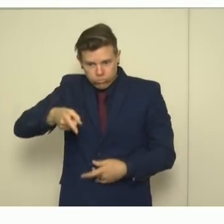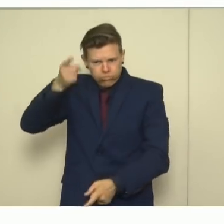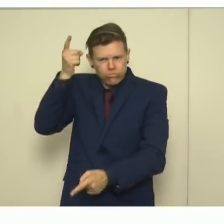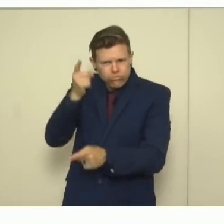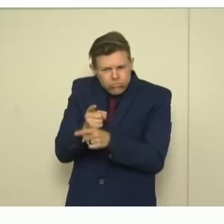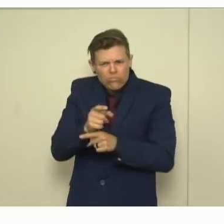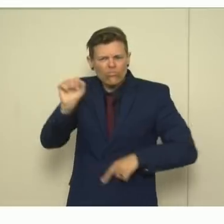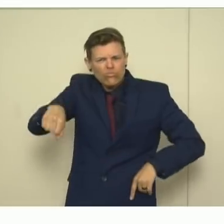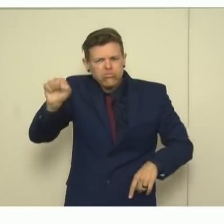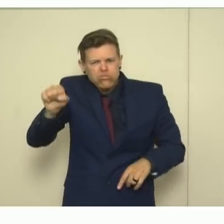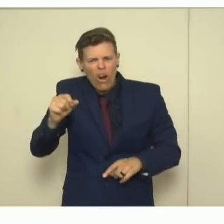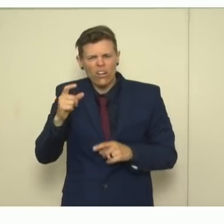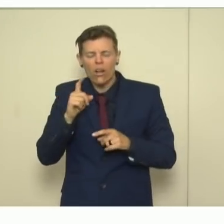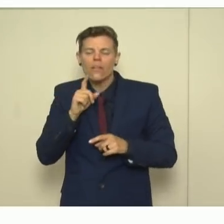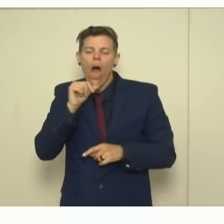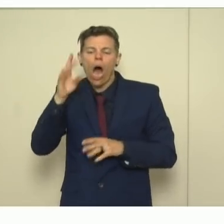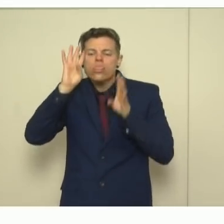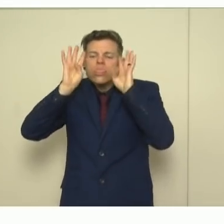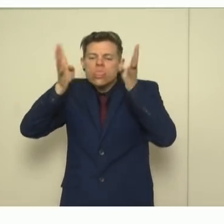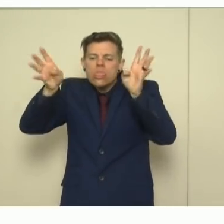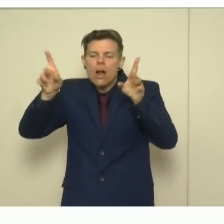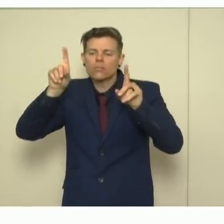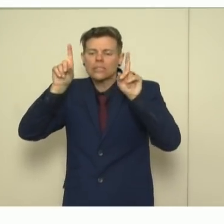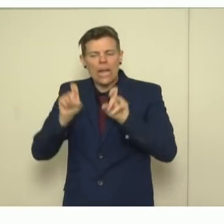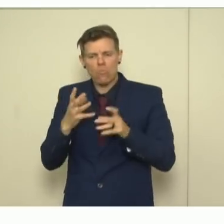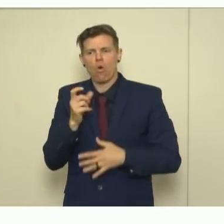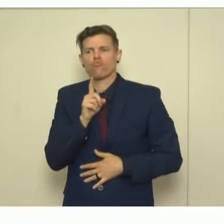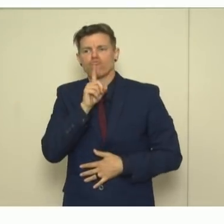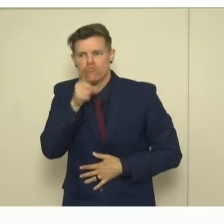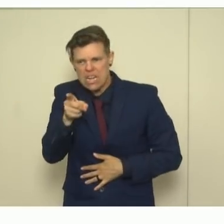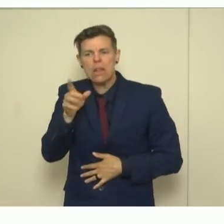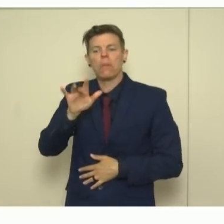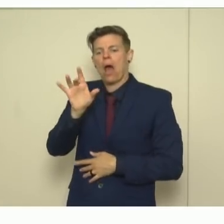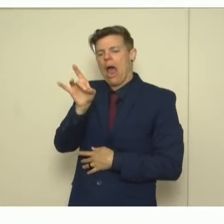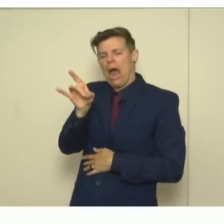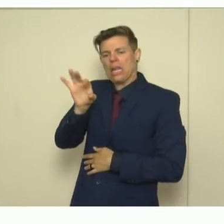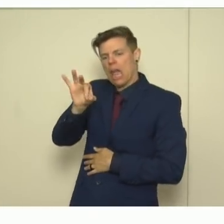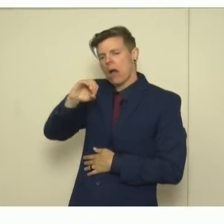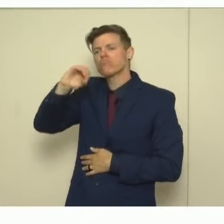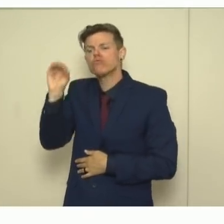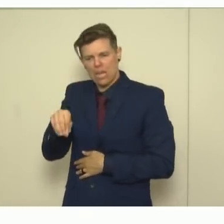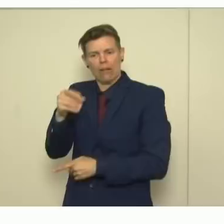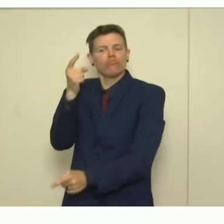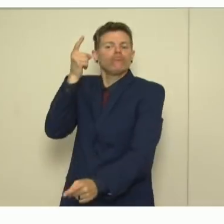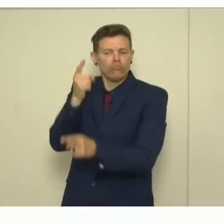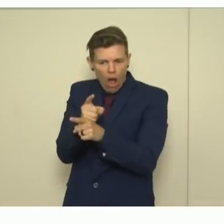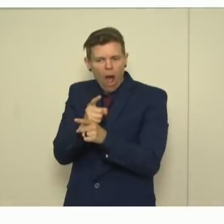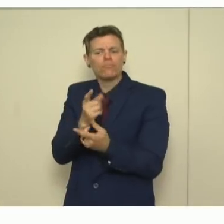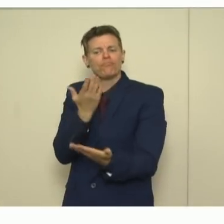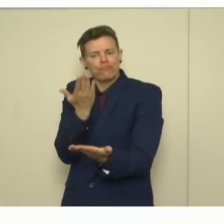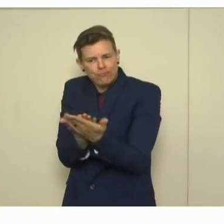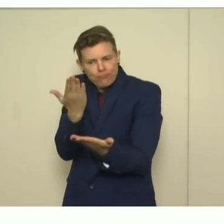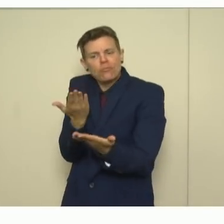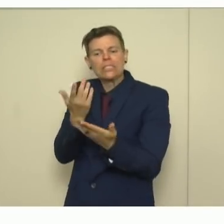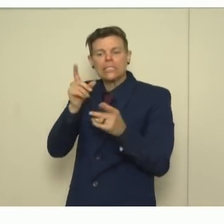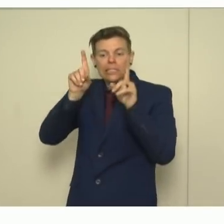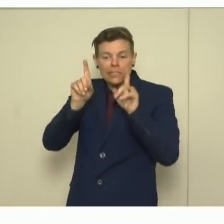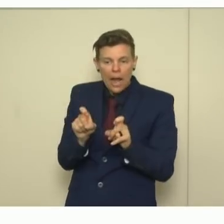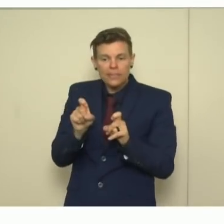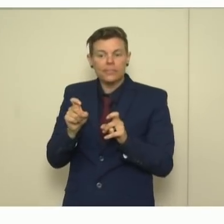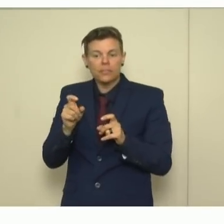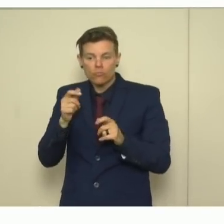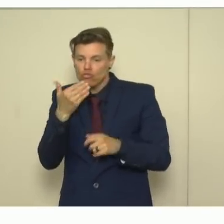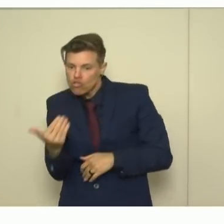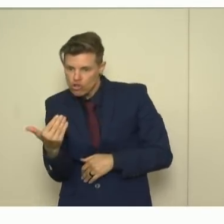hear about and that maybe you might get in that are on a folding card or something like that are not anywhere near as